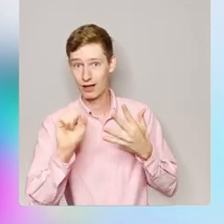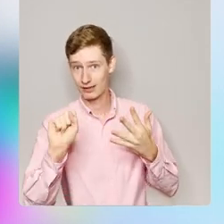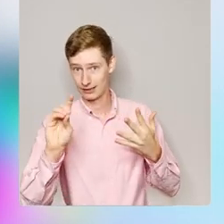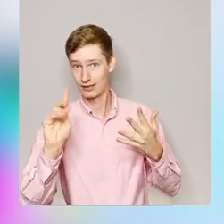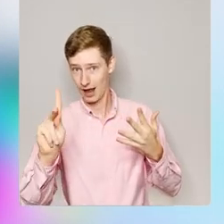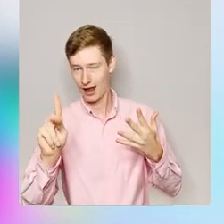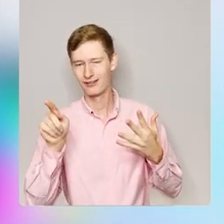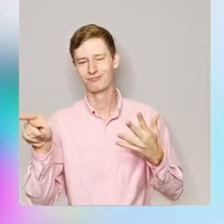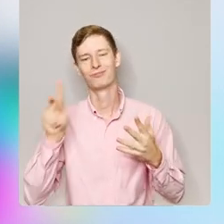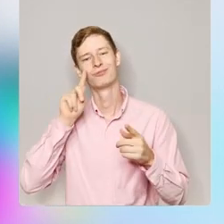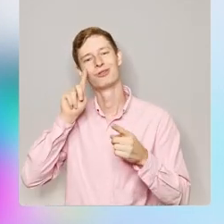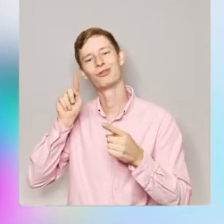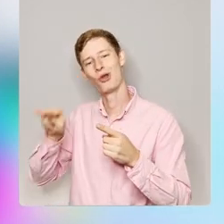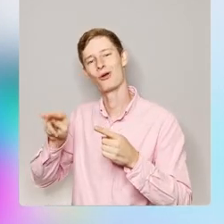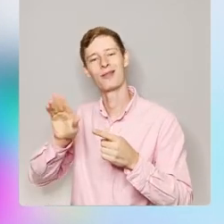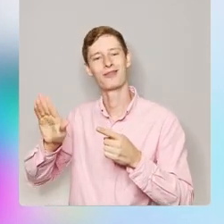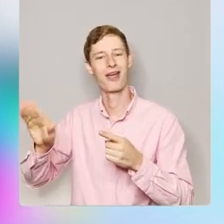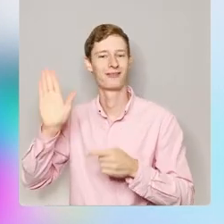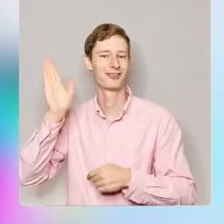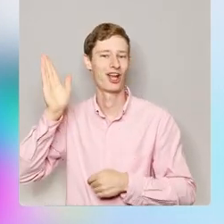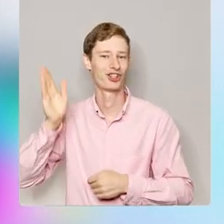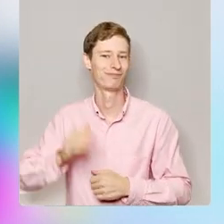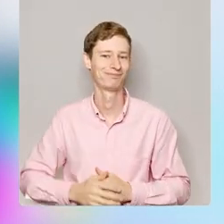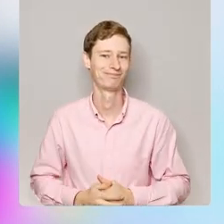SDK, check out those sessions.